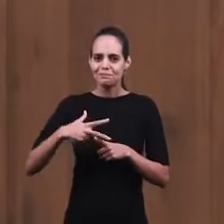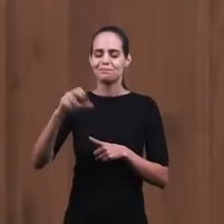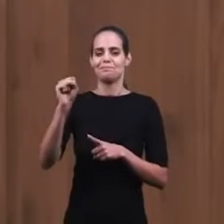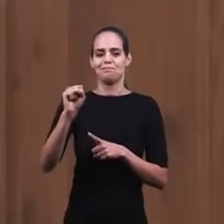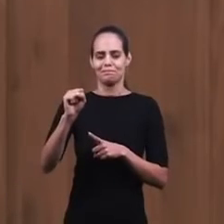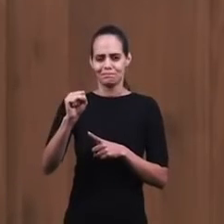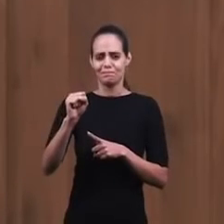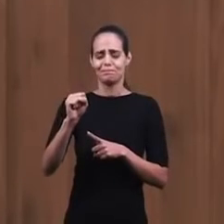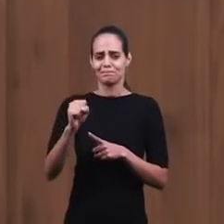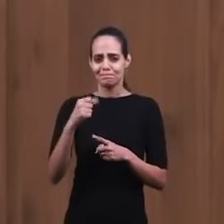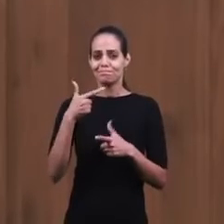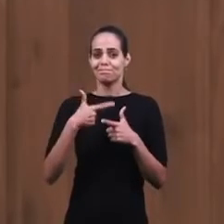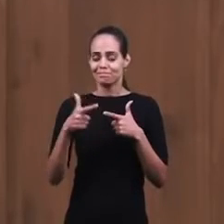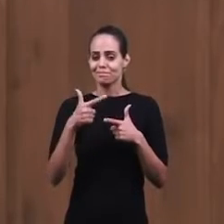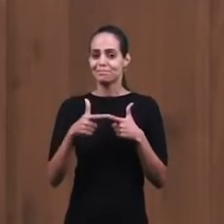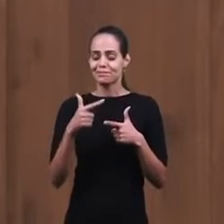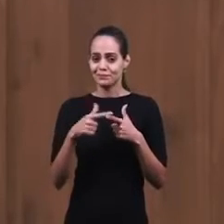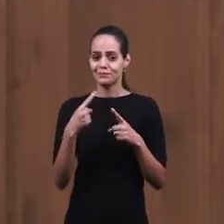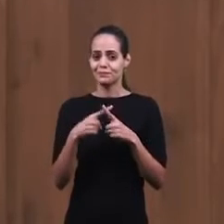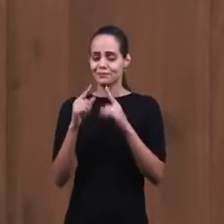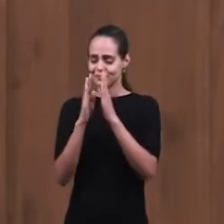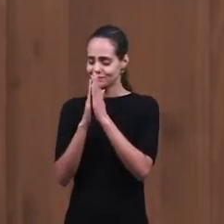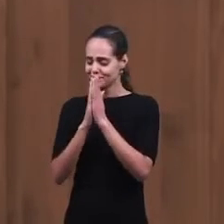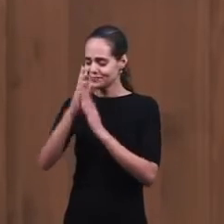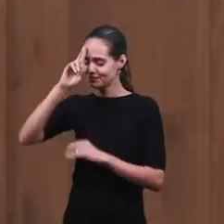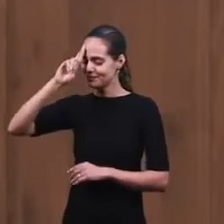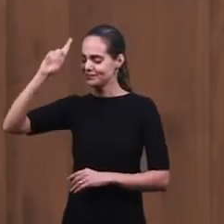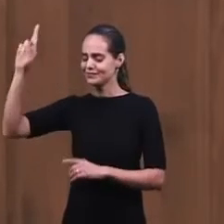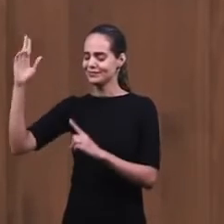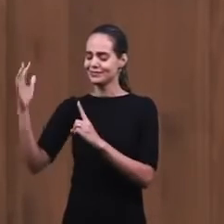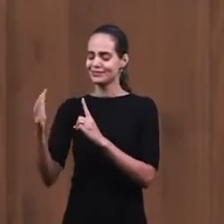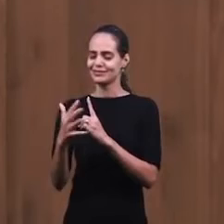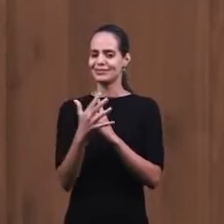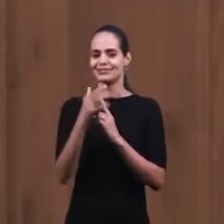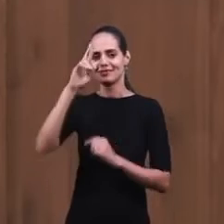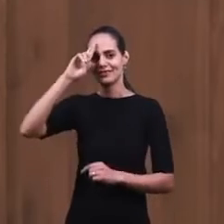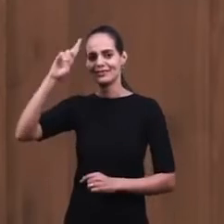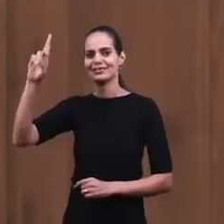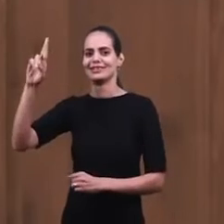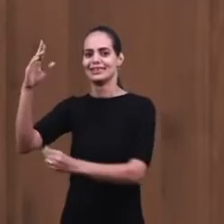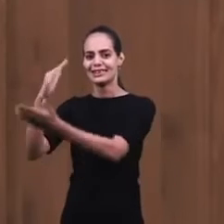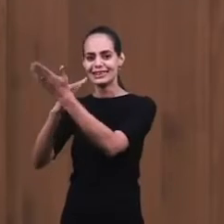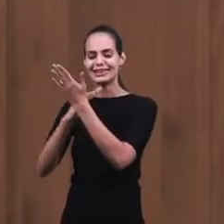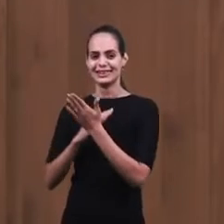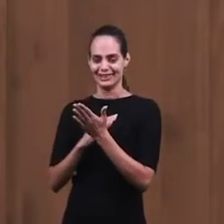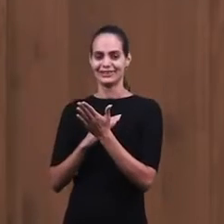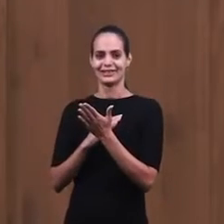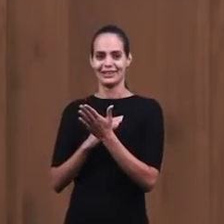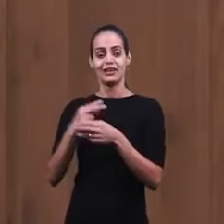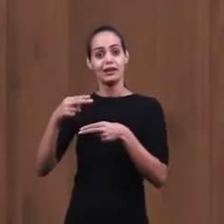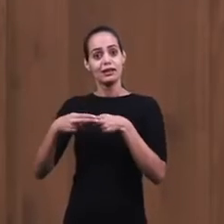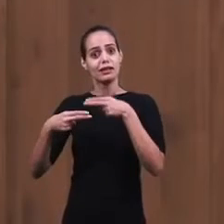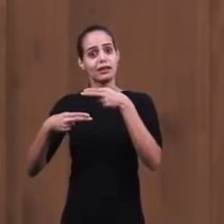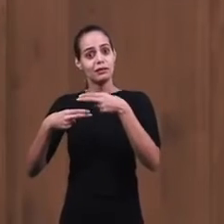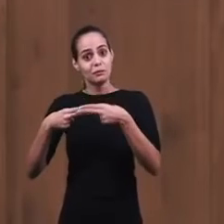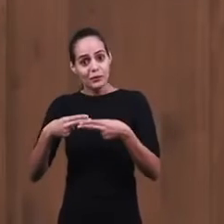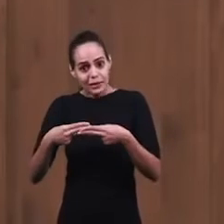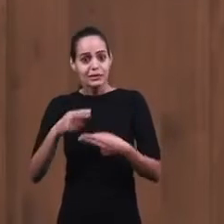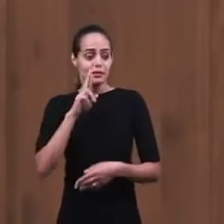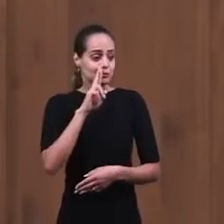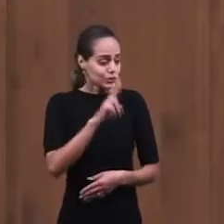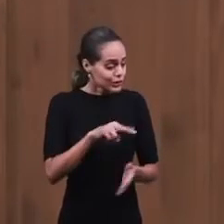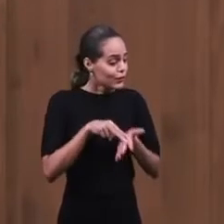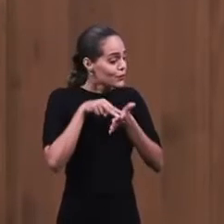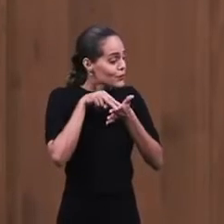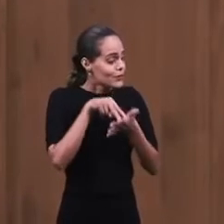more God fights for us. Nehemiah was firm and decided, and we also have to be firm. It's